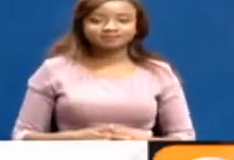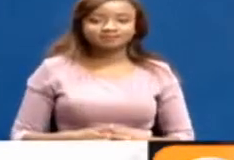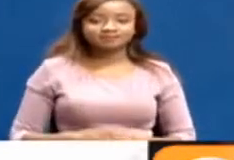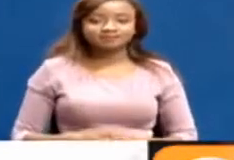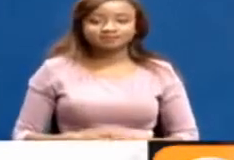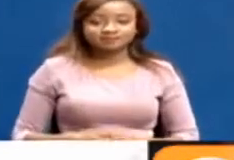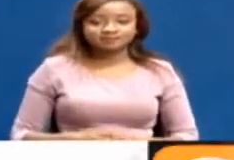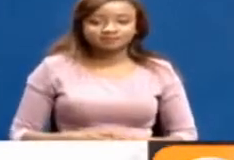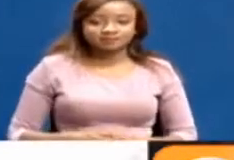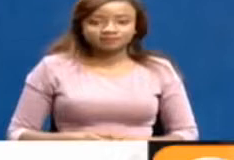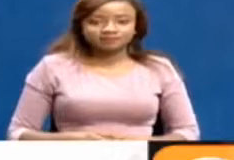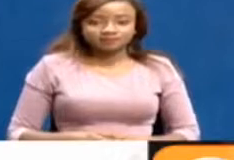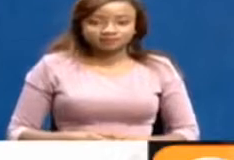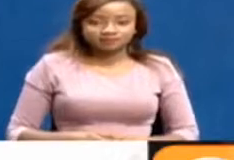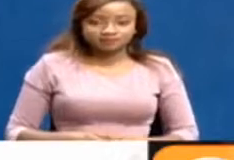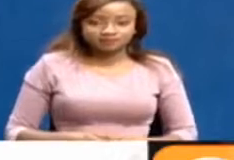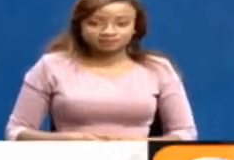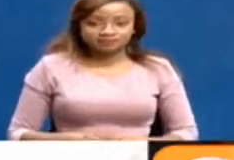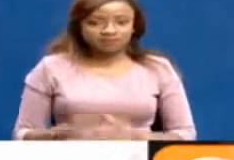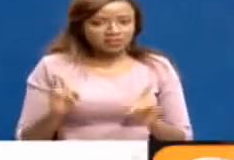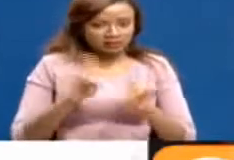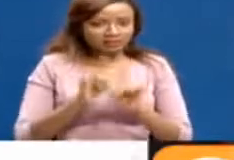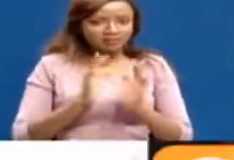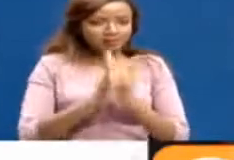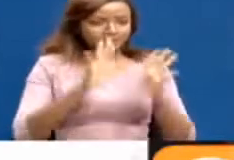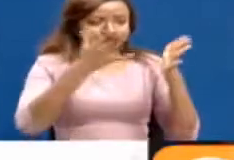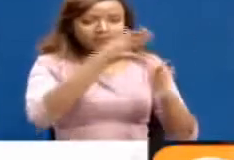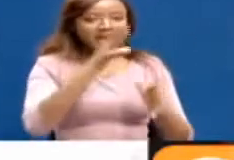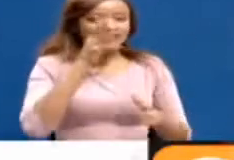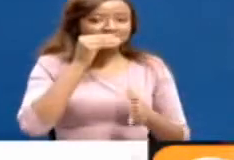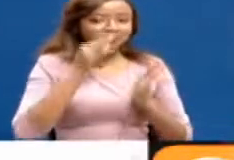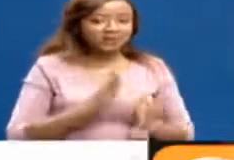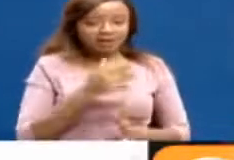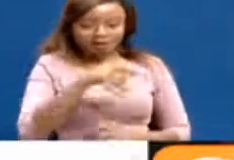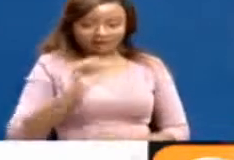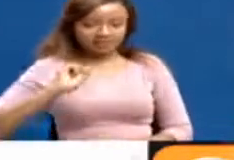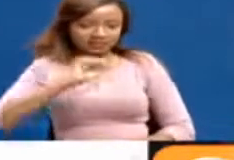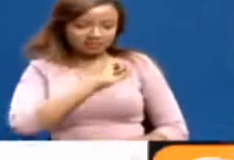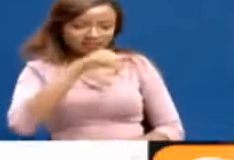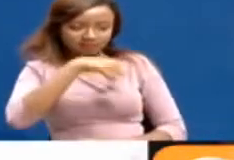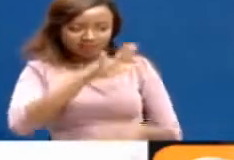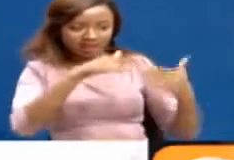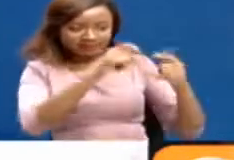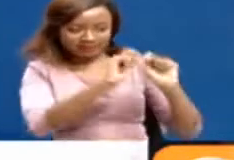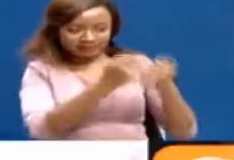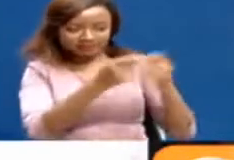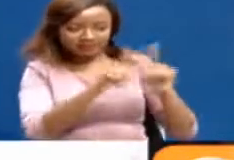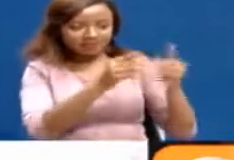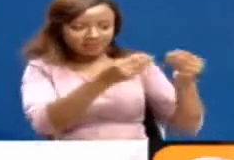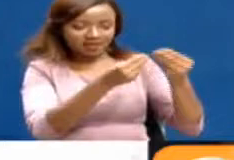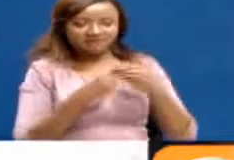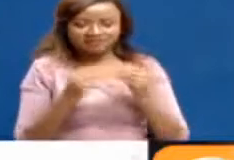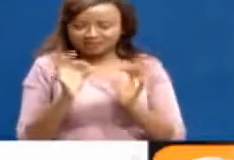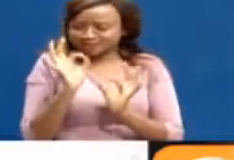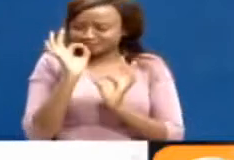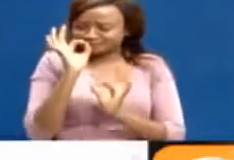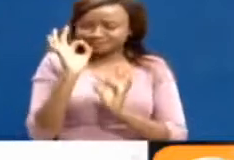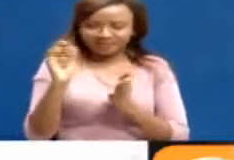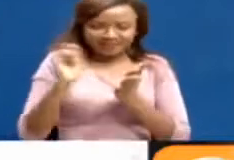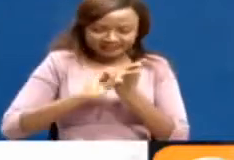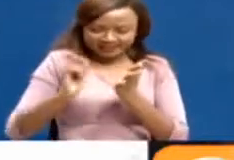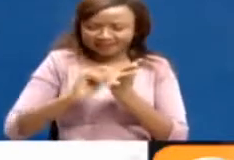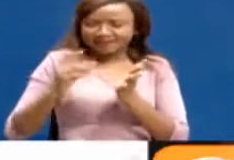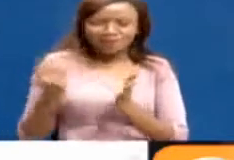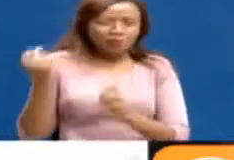the larger part of our work. And I must commend the Speaker of the Senate and the team there, because they've given us an amazing secretariat that is working around the clock,